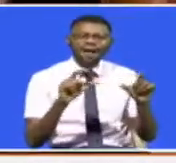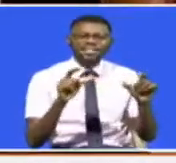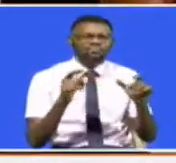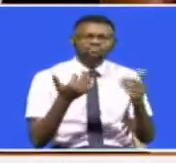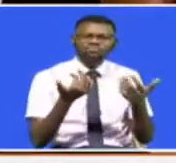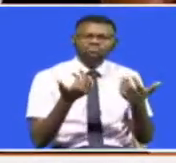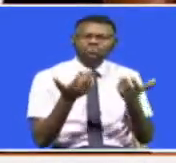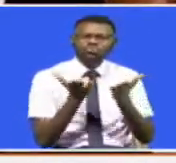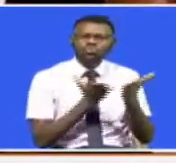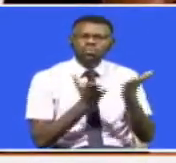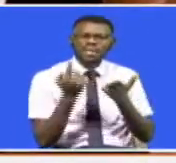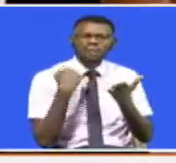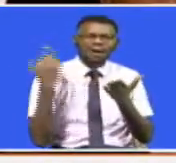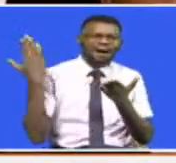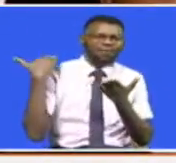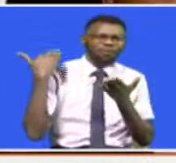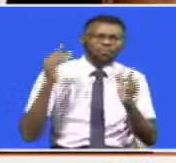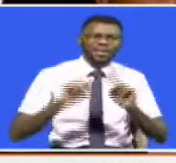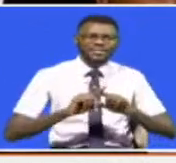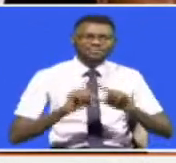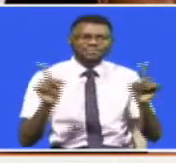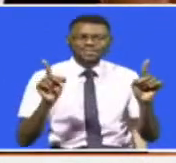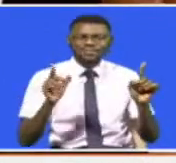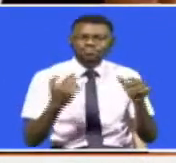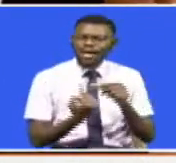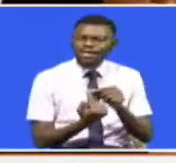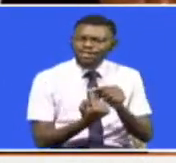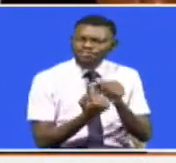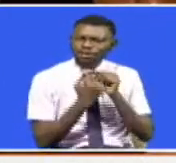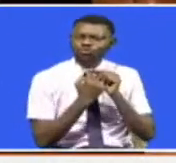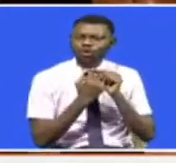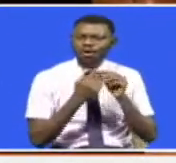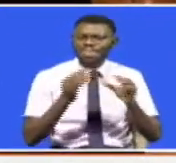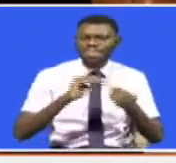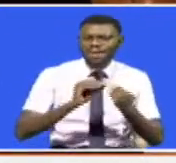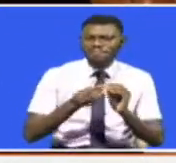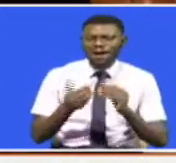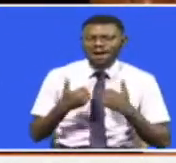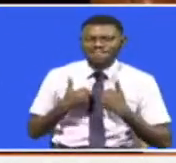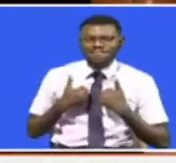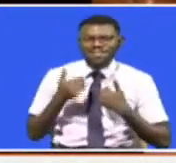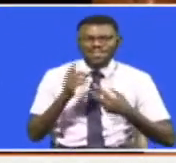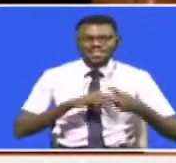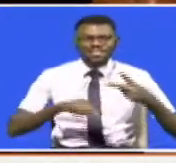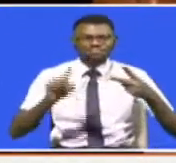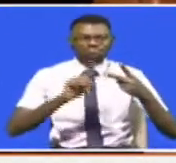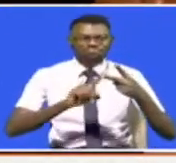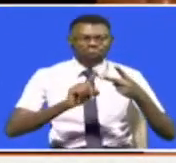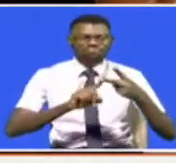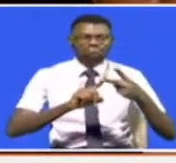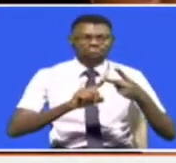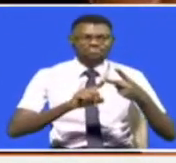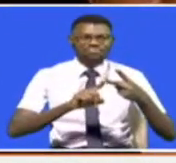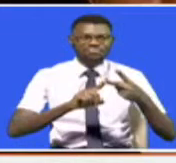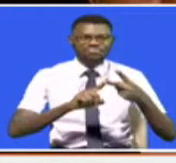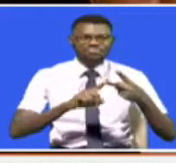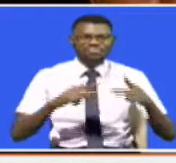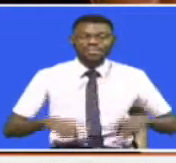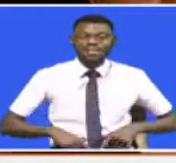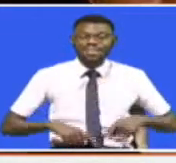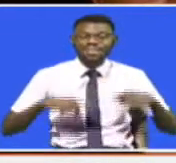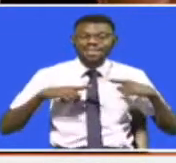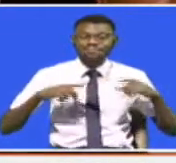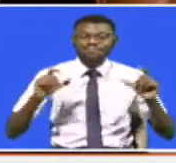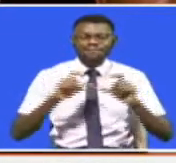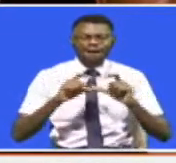one component is a unique personal identifier called Maisha number the second component is called Maisha